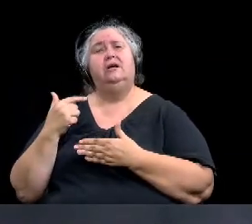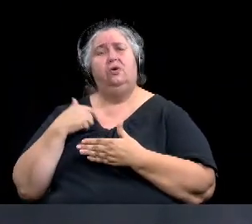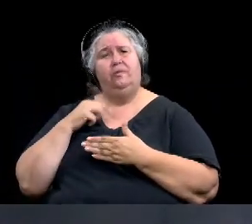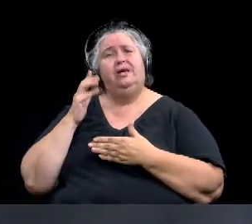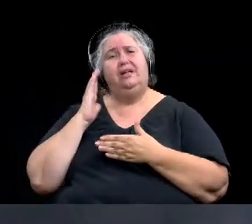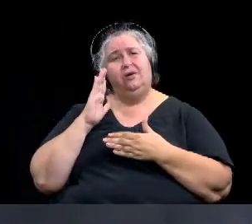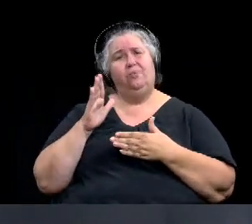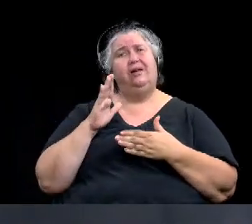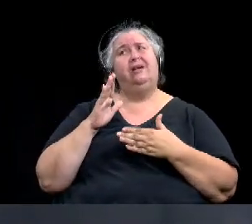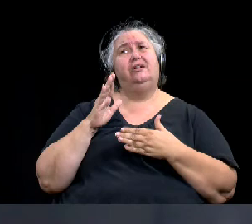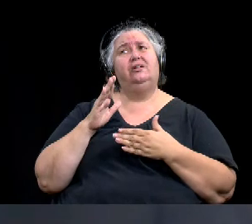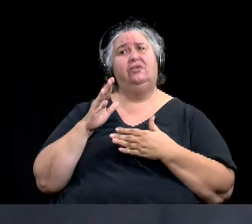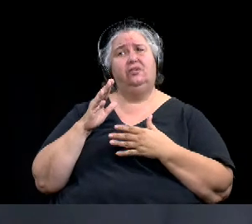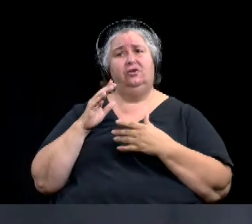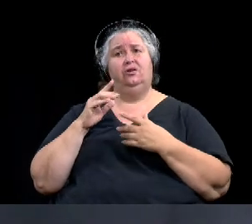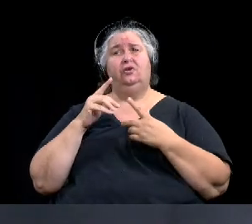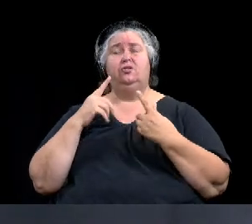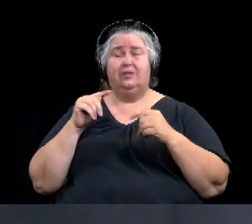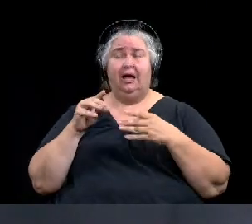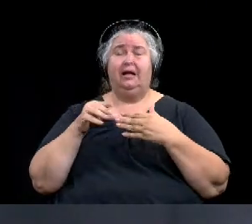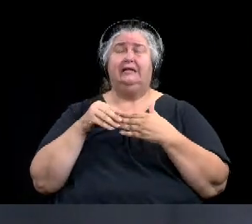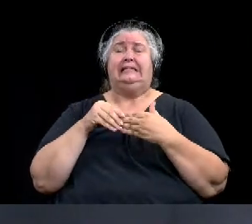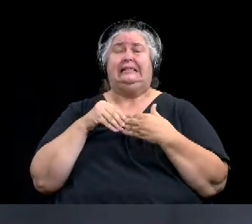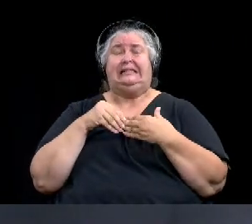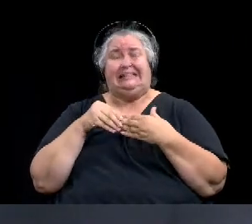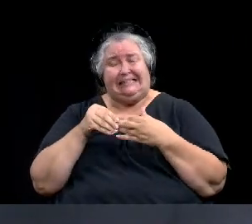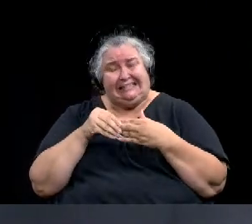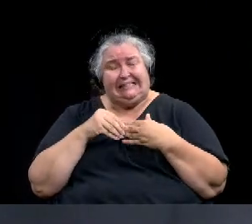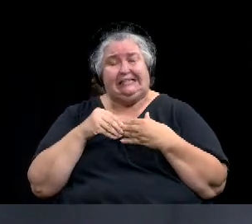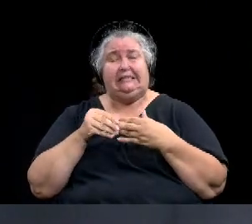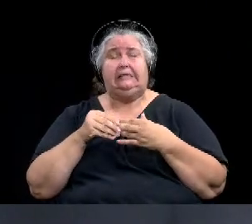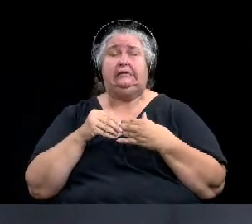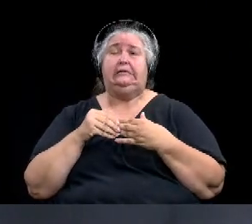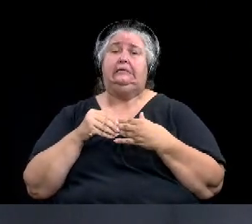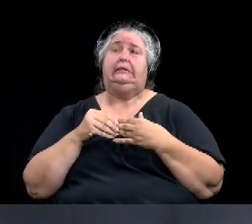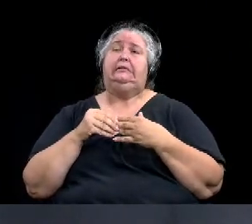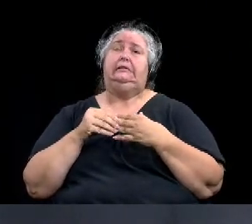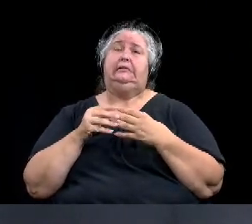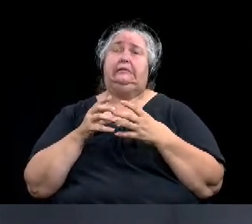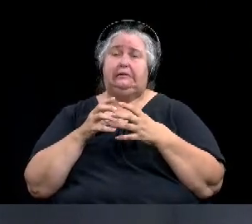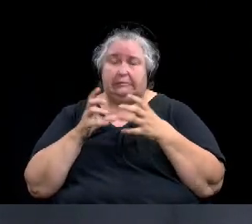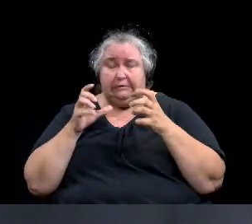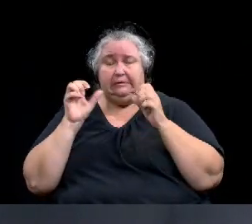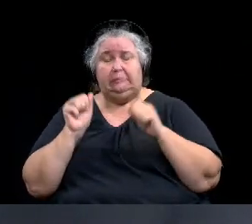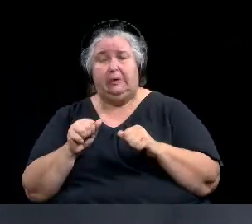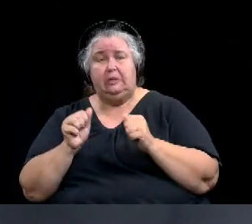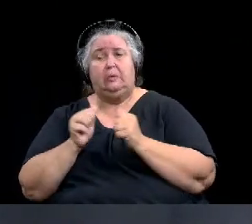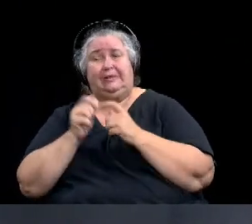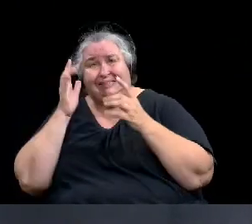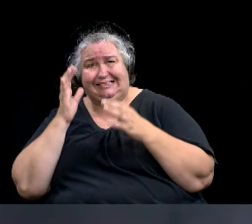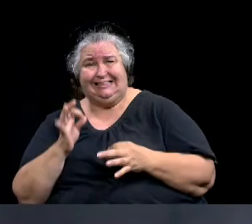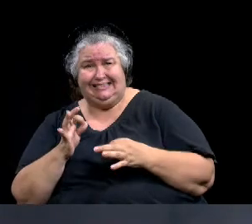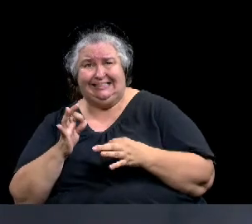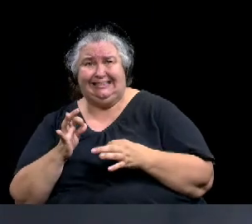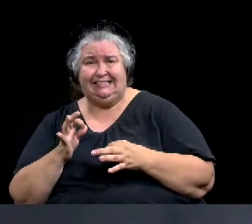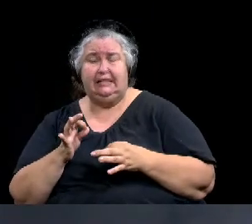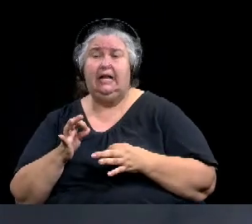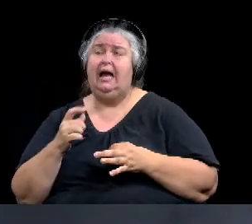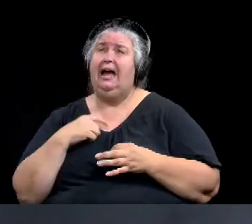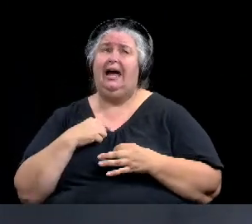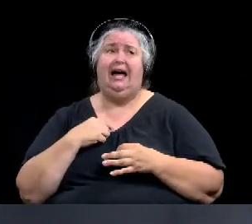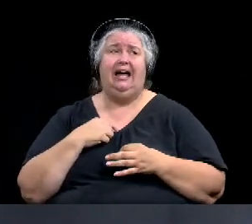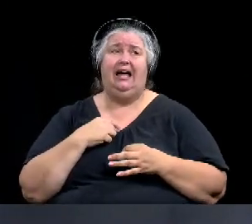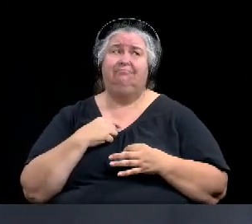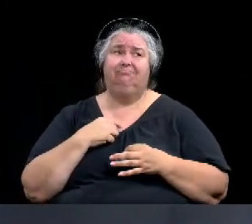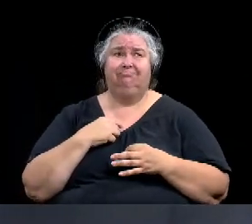be agile as we can be with decisions that we make. I value everybody's